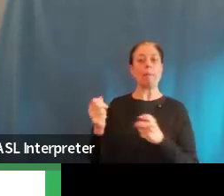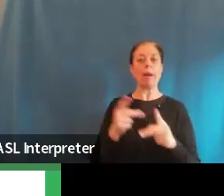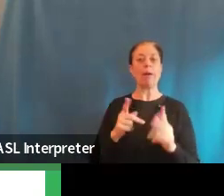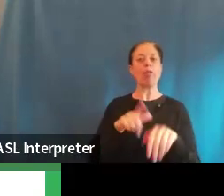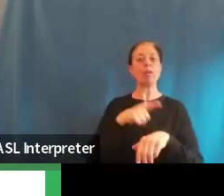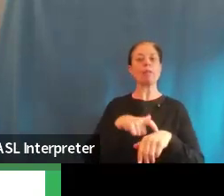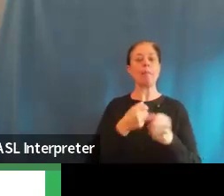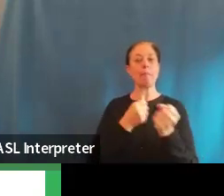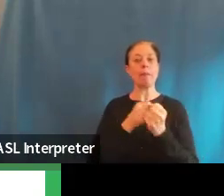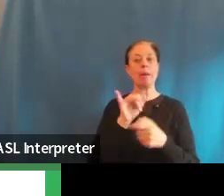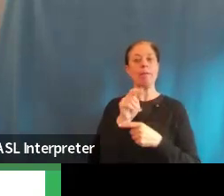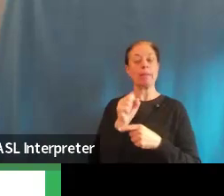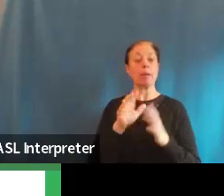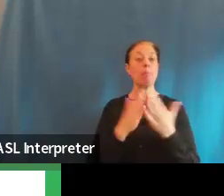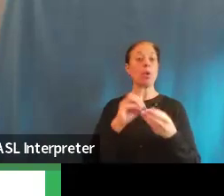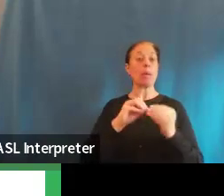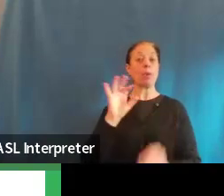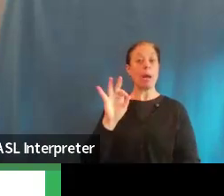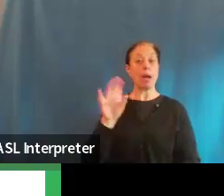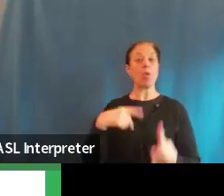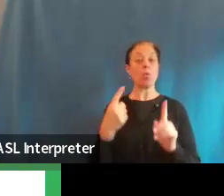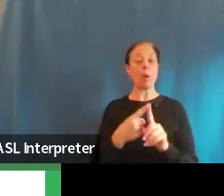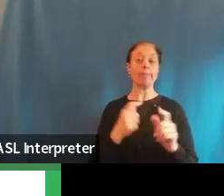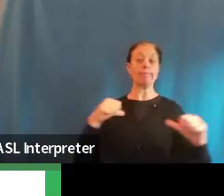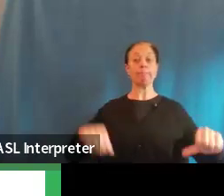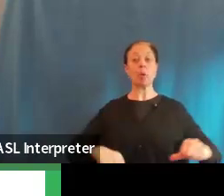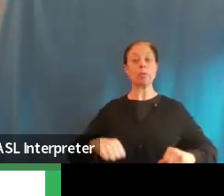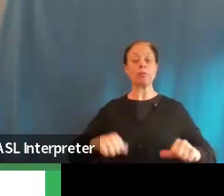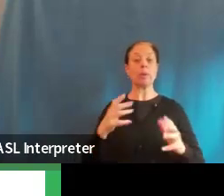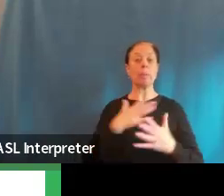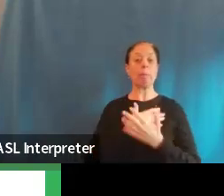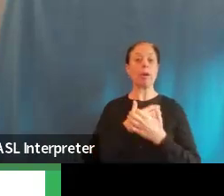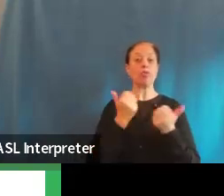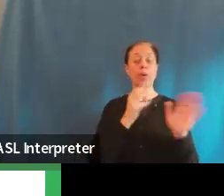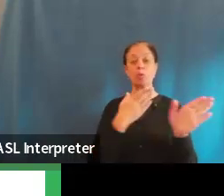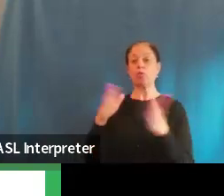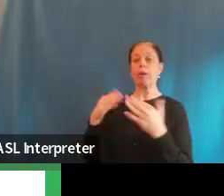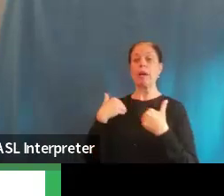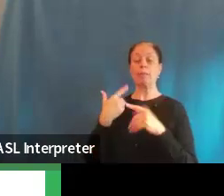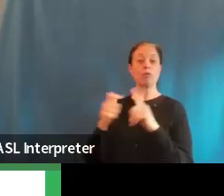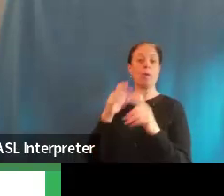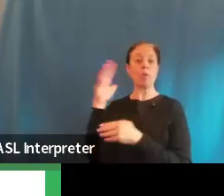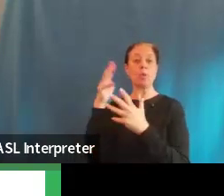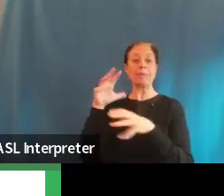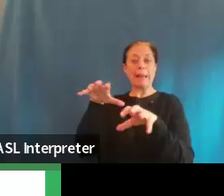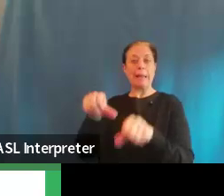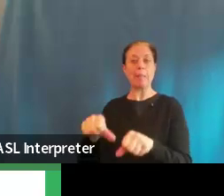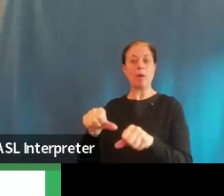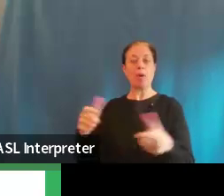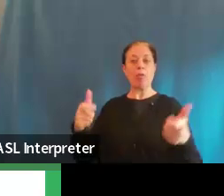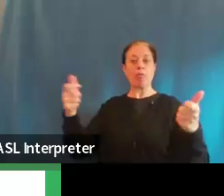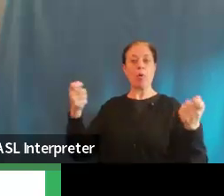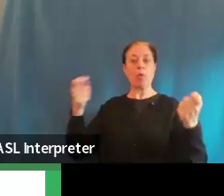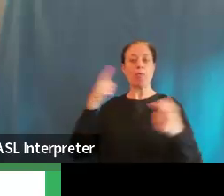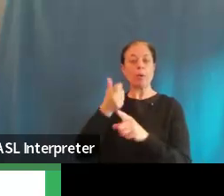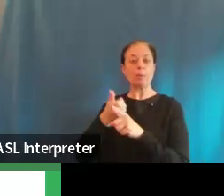fans. In book number 9, when a boastful bear tries to distract the animals of King's Woods and claim the throne for himself, Adam Raccoon